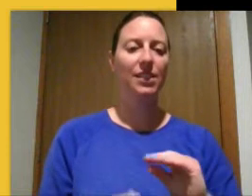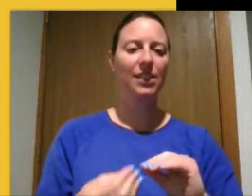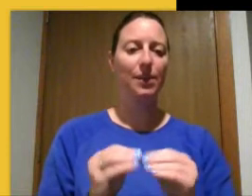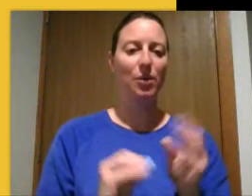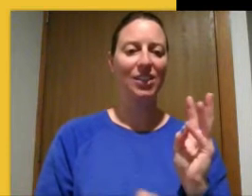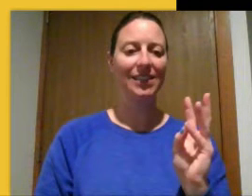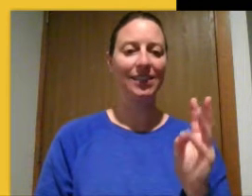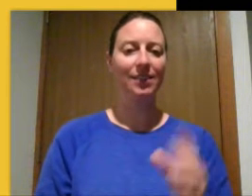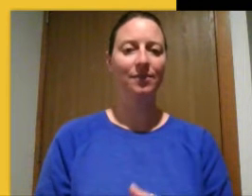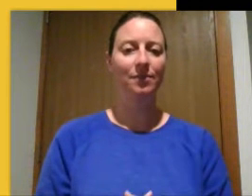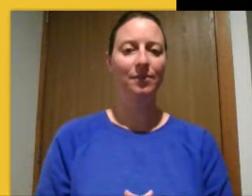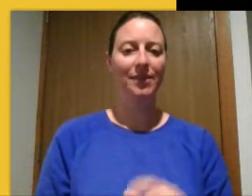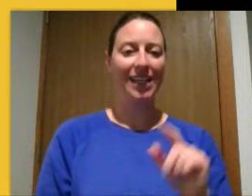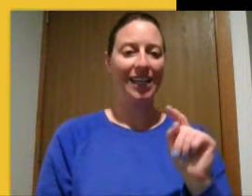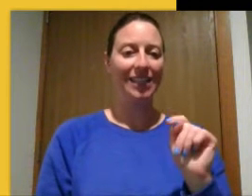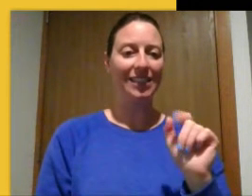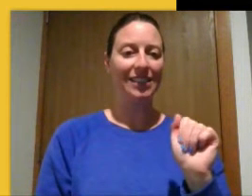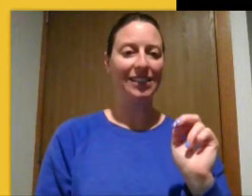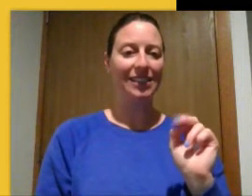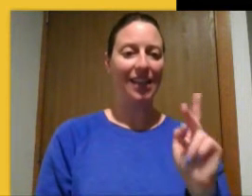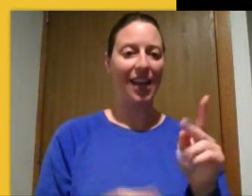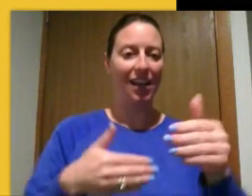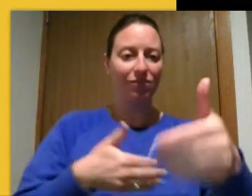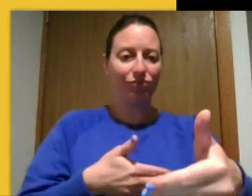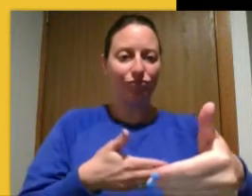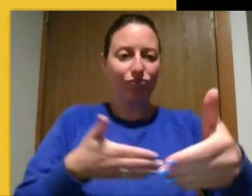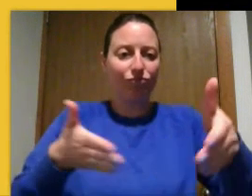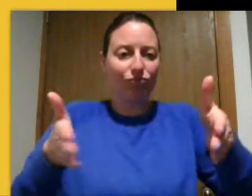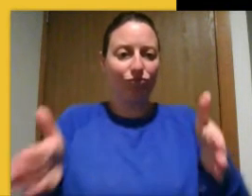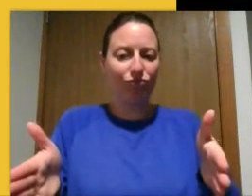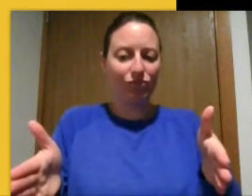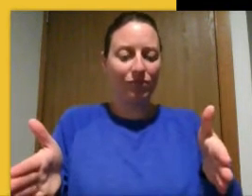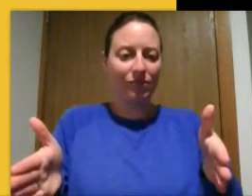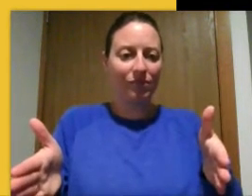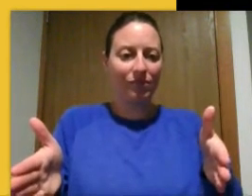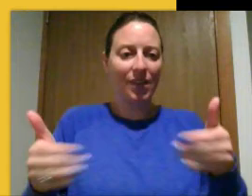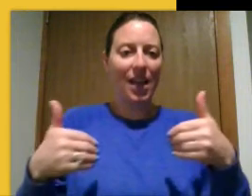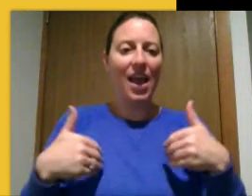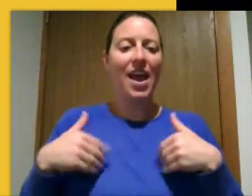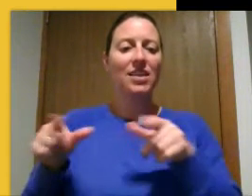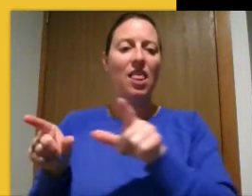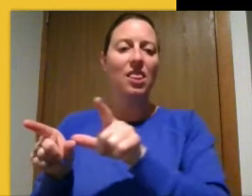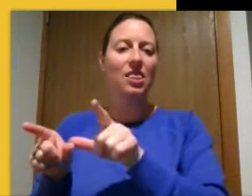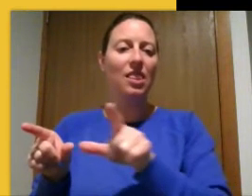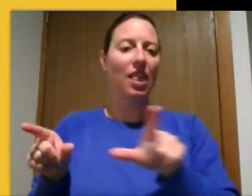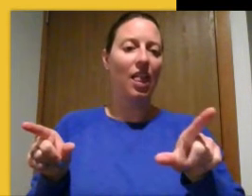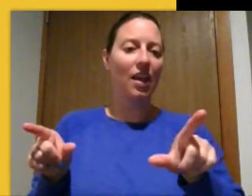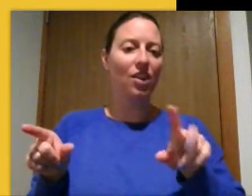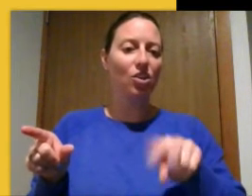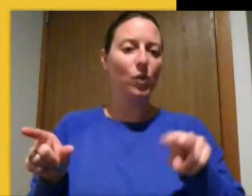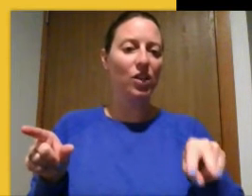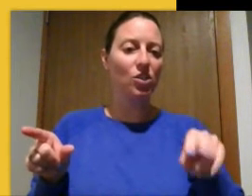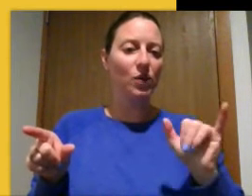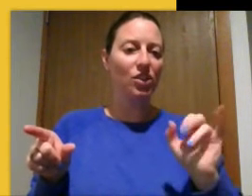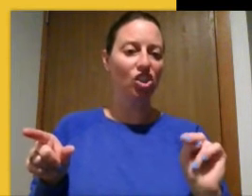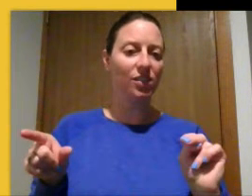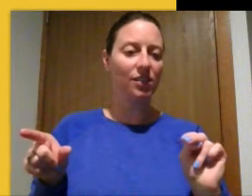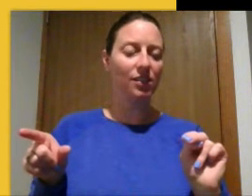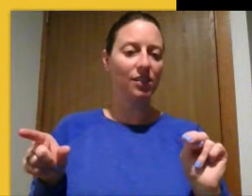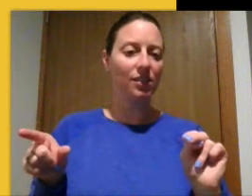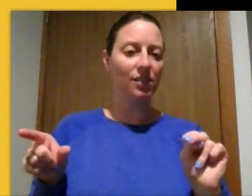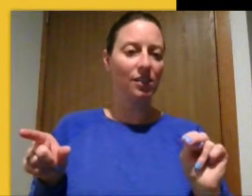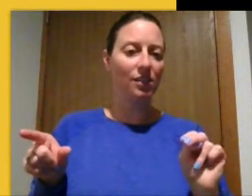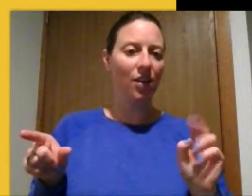6, a tank in the shape of a rectangular prism has the length of 22 inches,